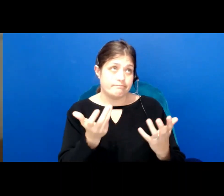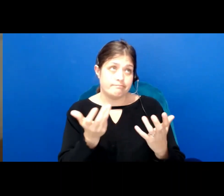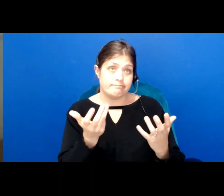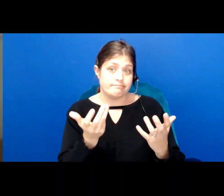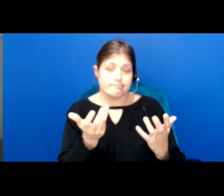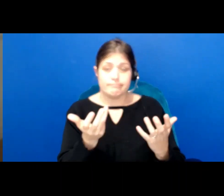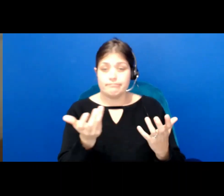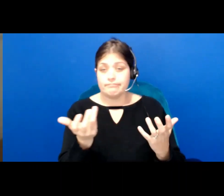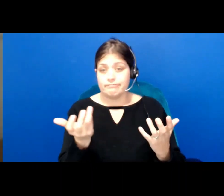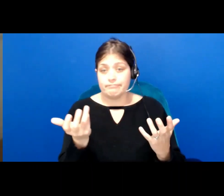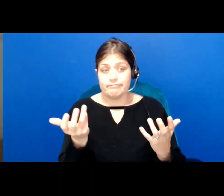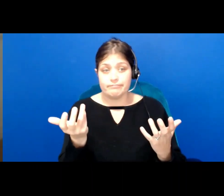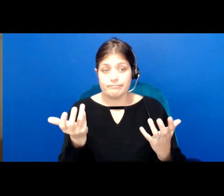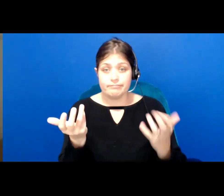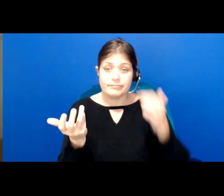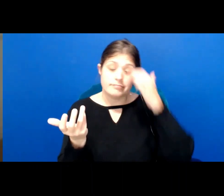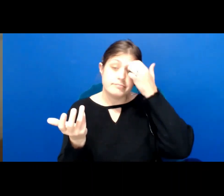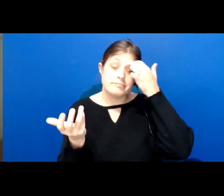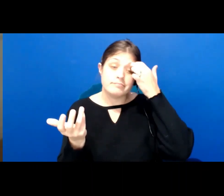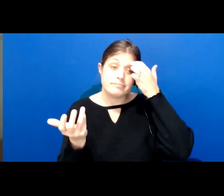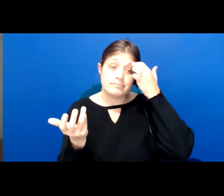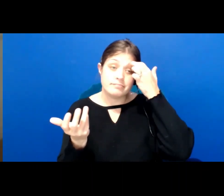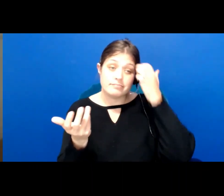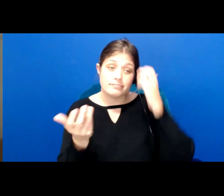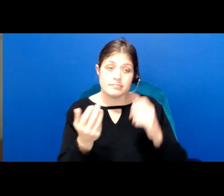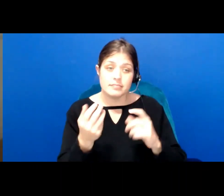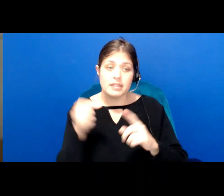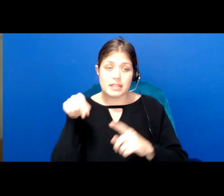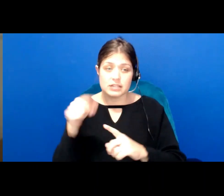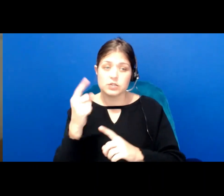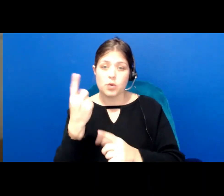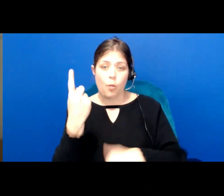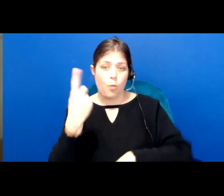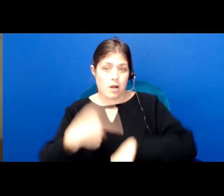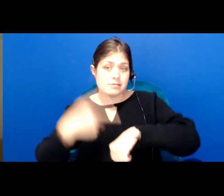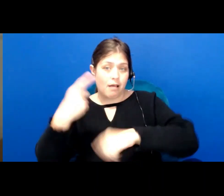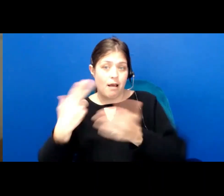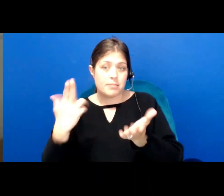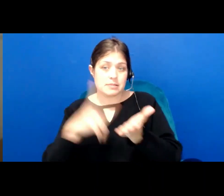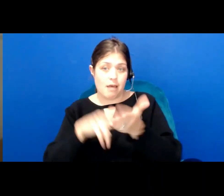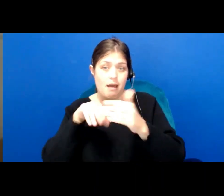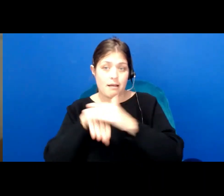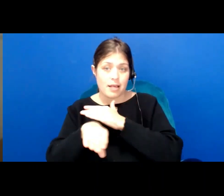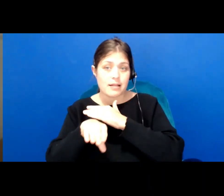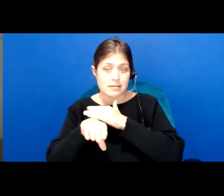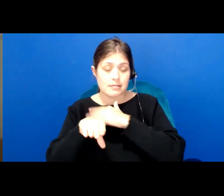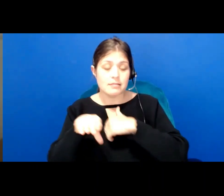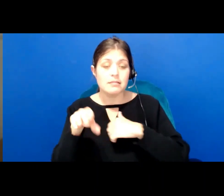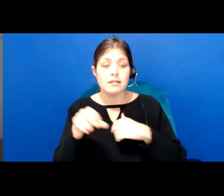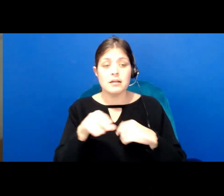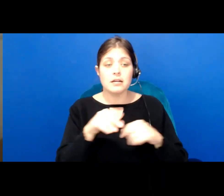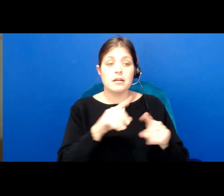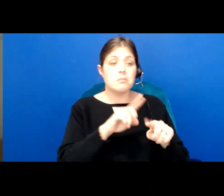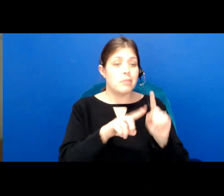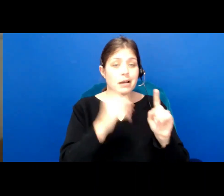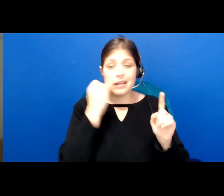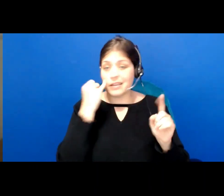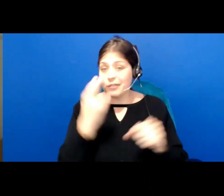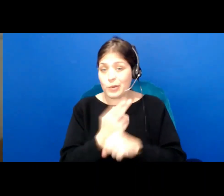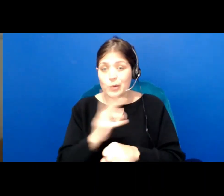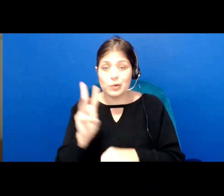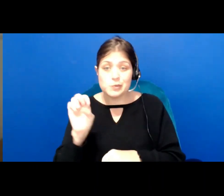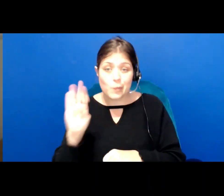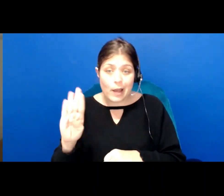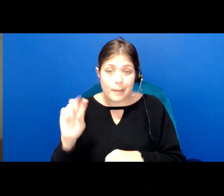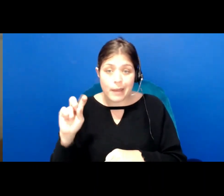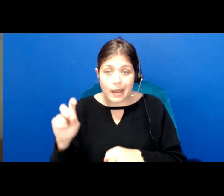one sign. This is a one sign-on entry, but whether if you were in WebEx or